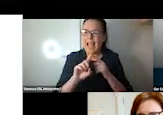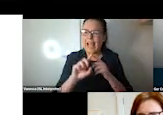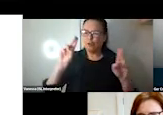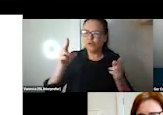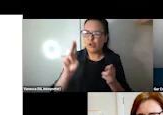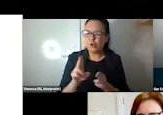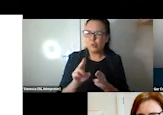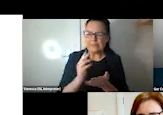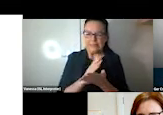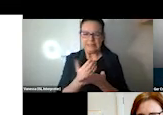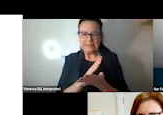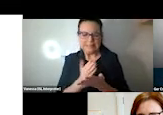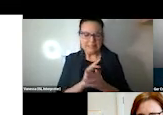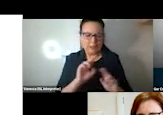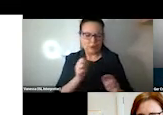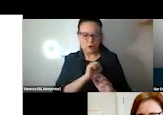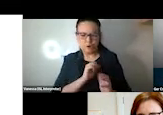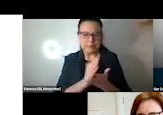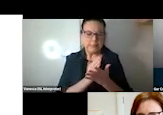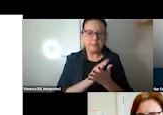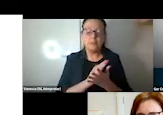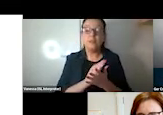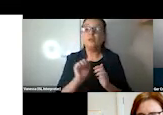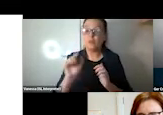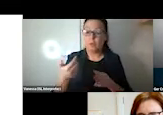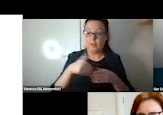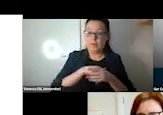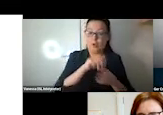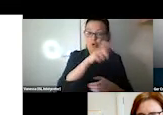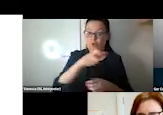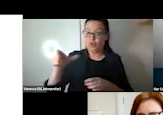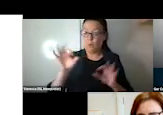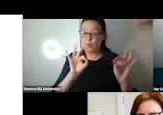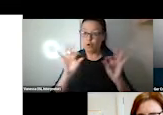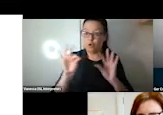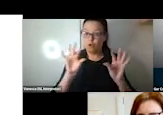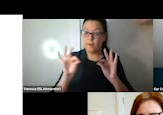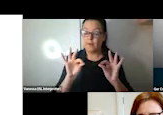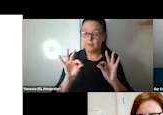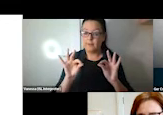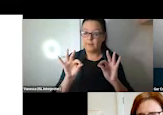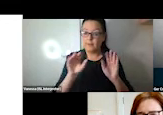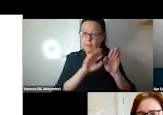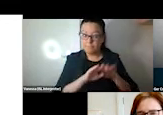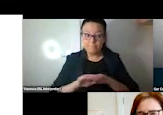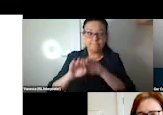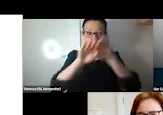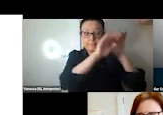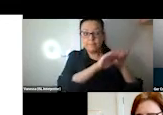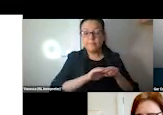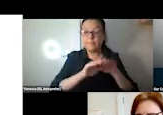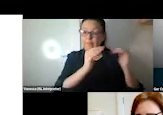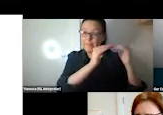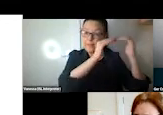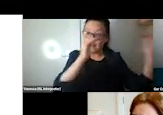a key part of that in consumer choice is that with a common standard across Europe, that also